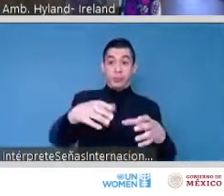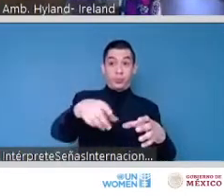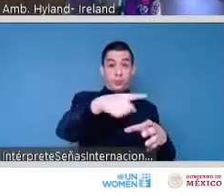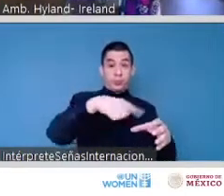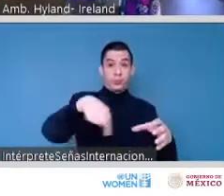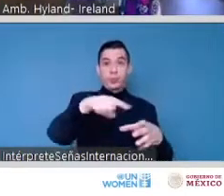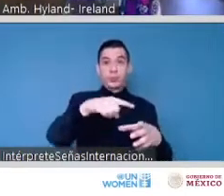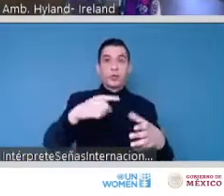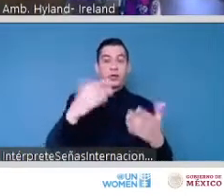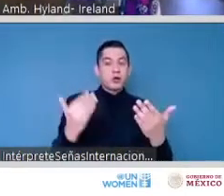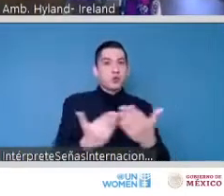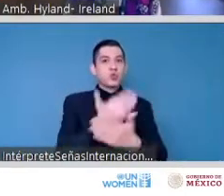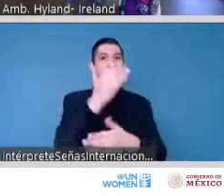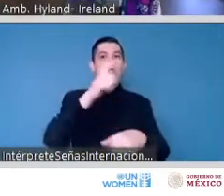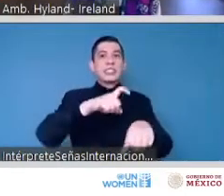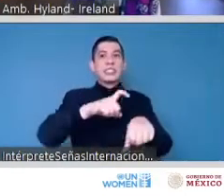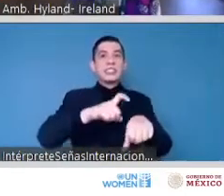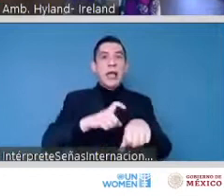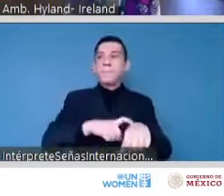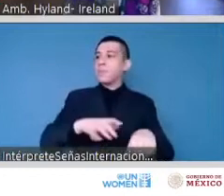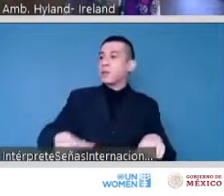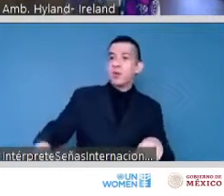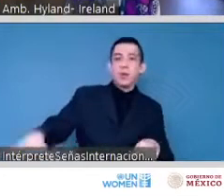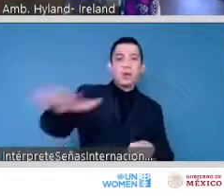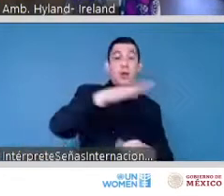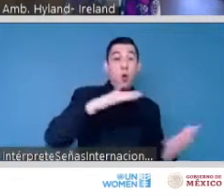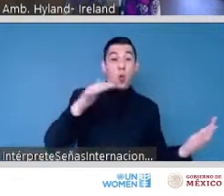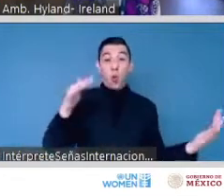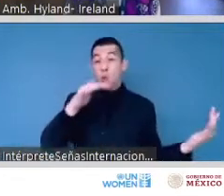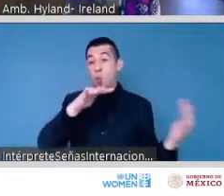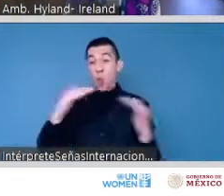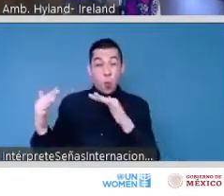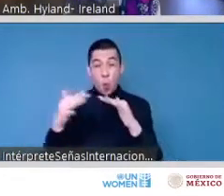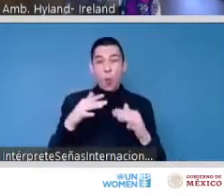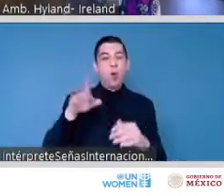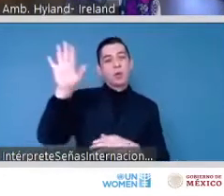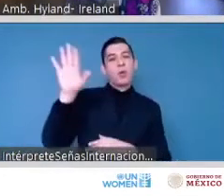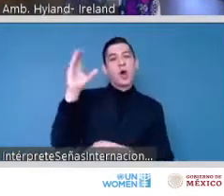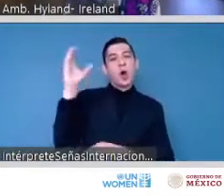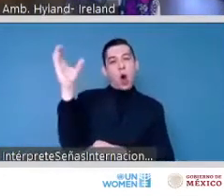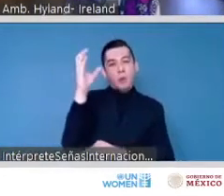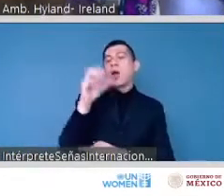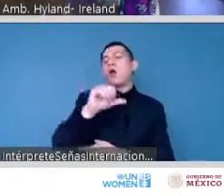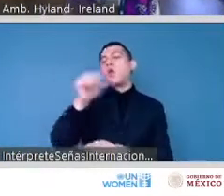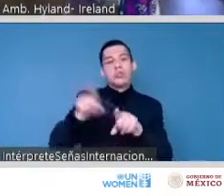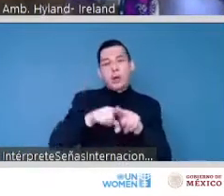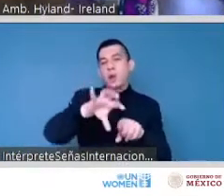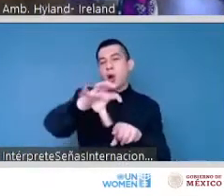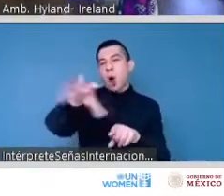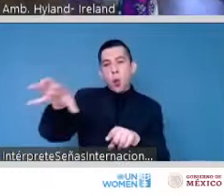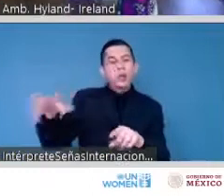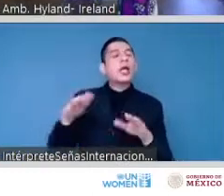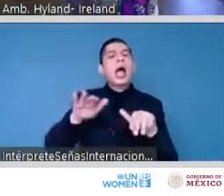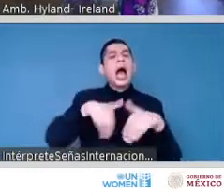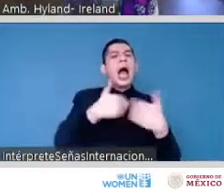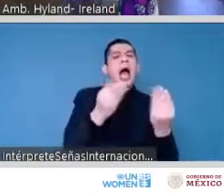And often you are calling out parties that breach international humanitarian law and norms. What do you see as a key